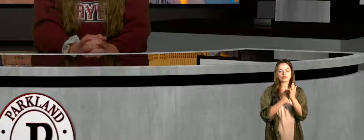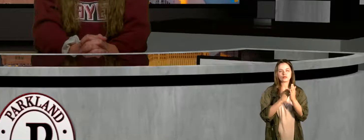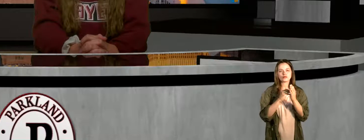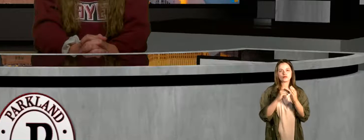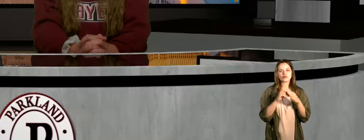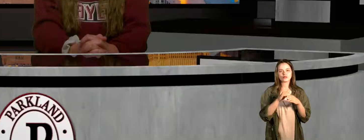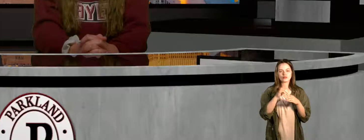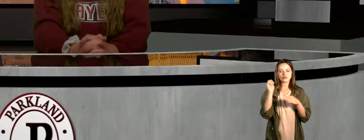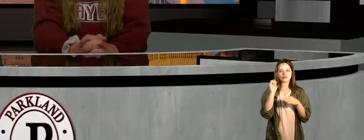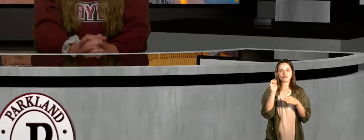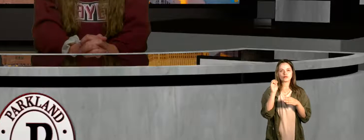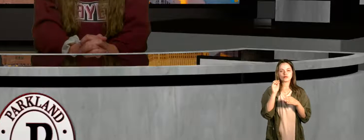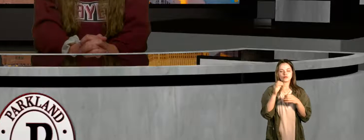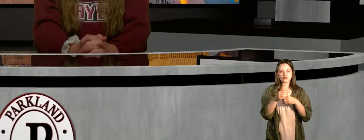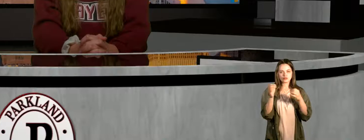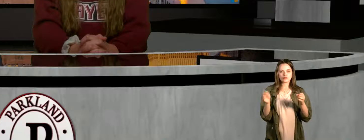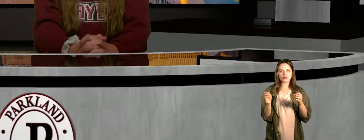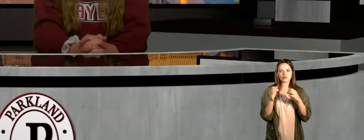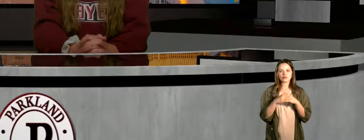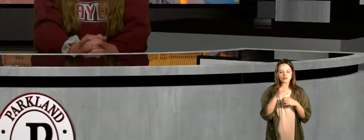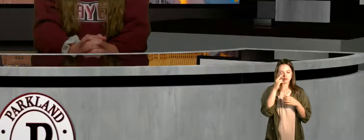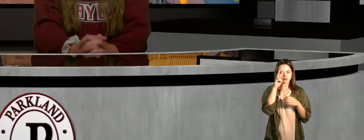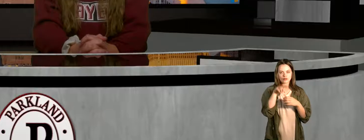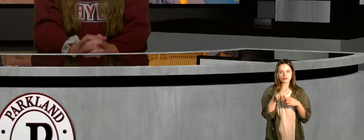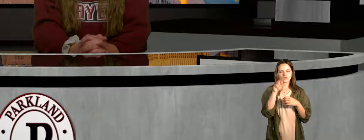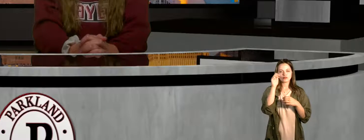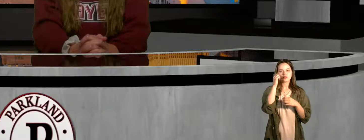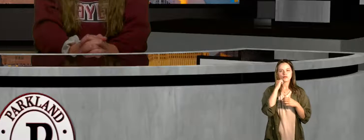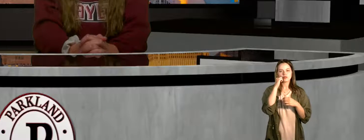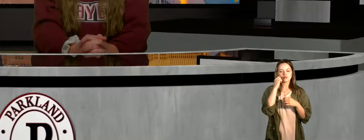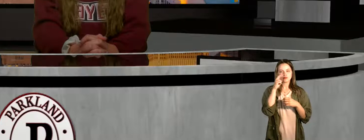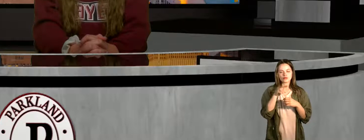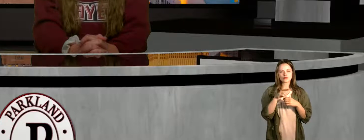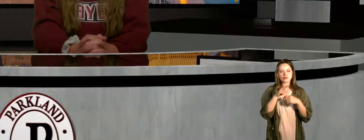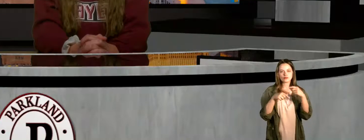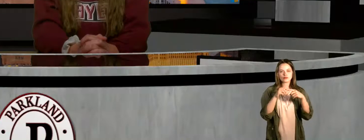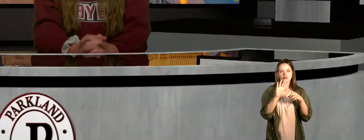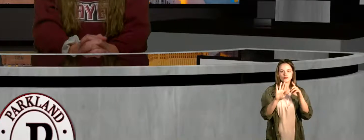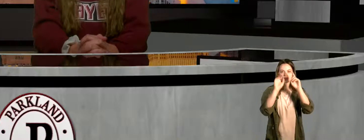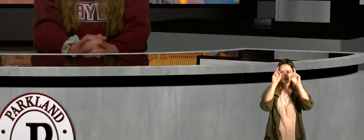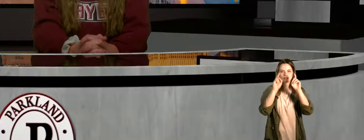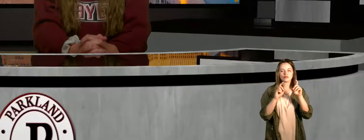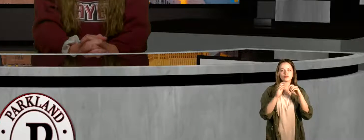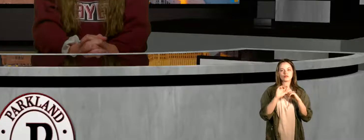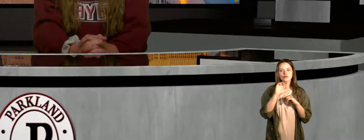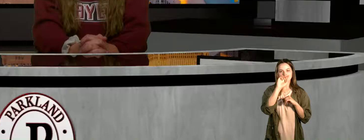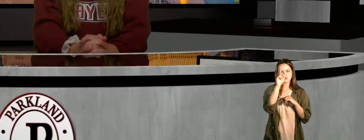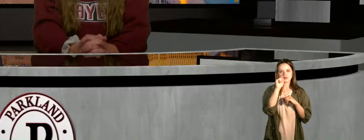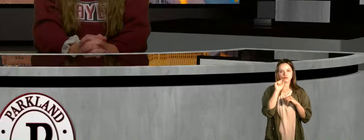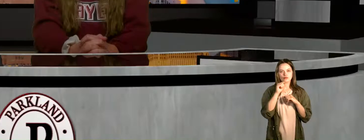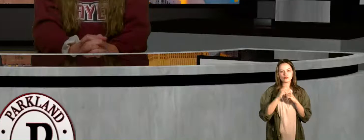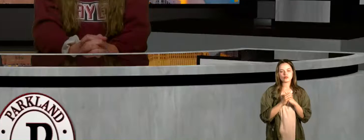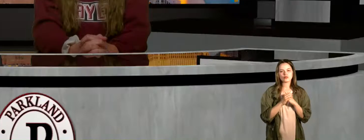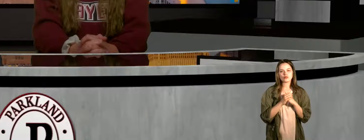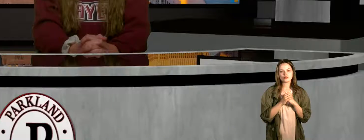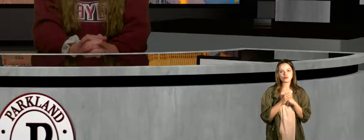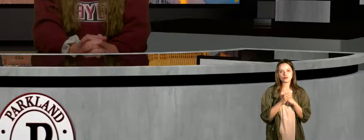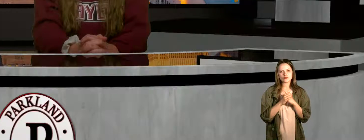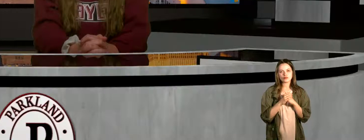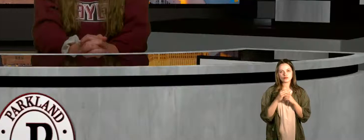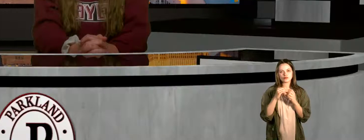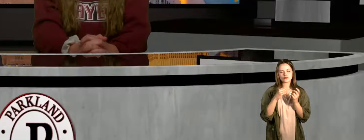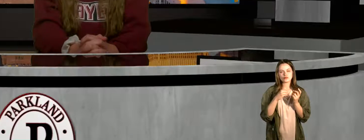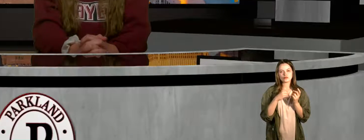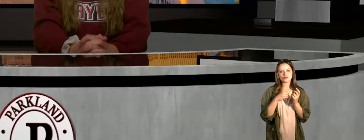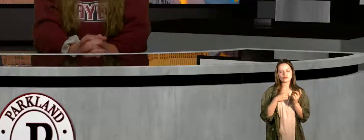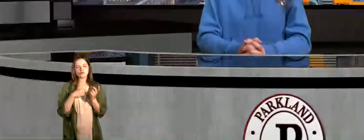day outside the counseling office. Please check the list every day to see when you will be needed. If there are any questions, please see Mr. Humes